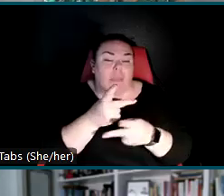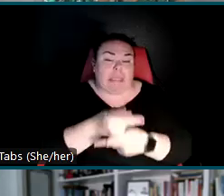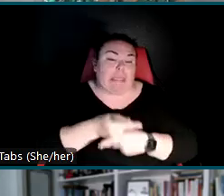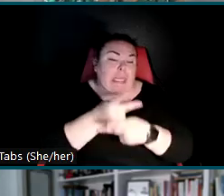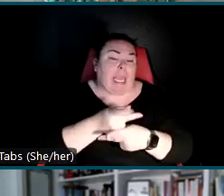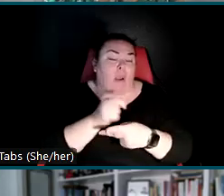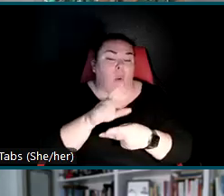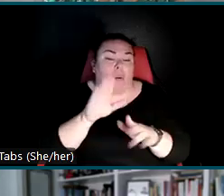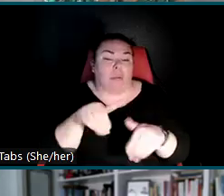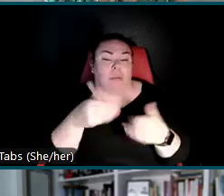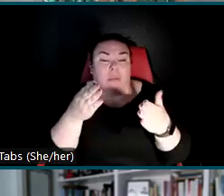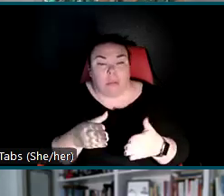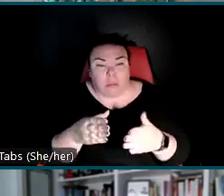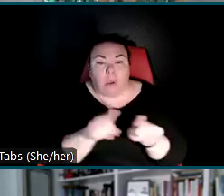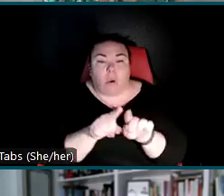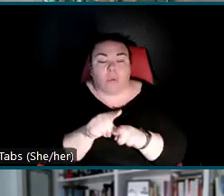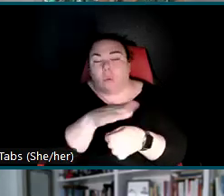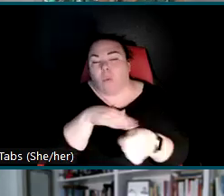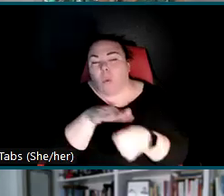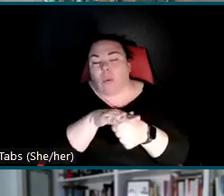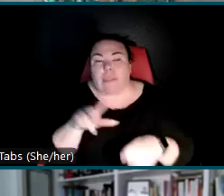also local domestic violence providers.